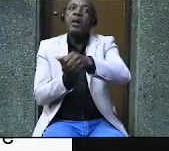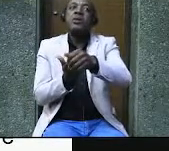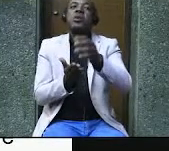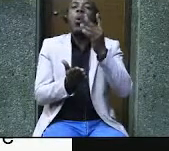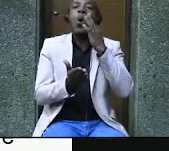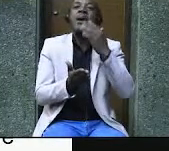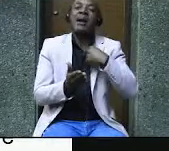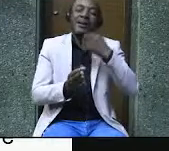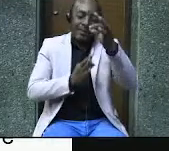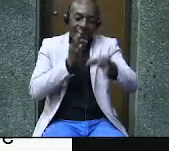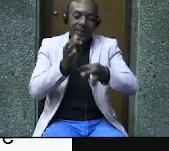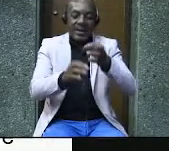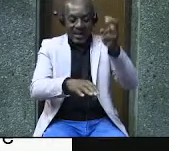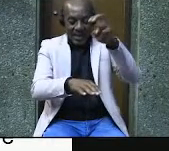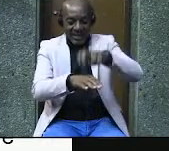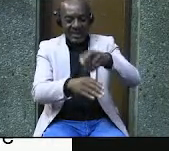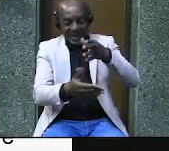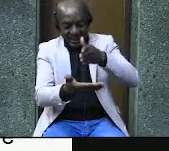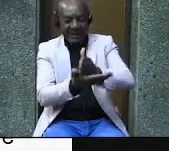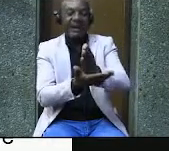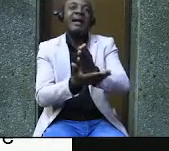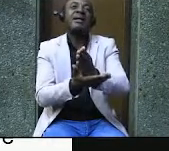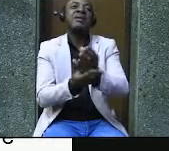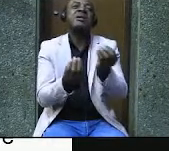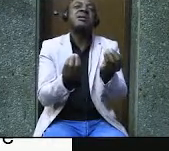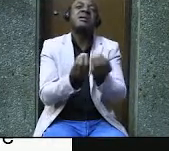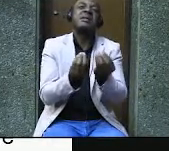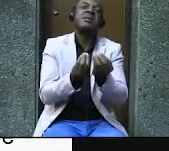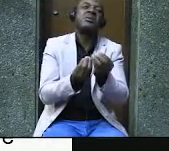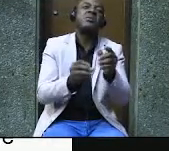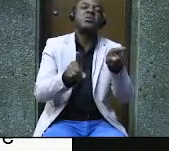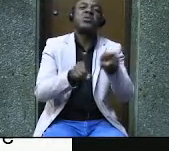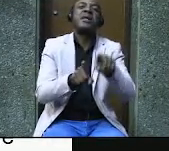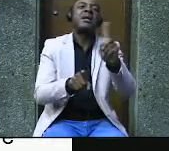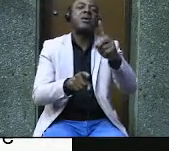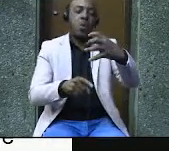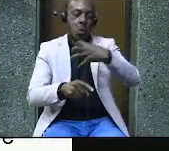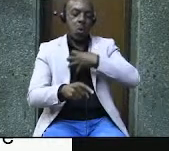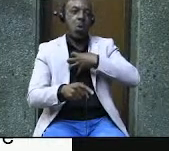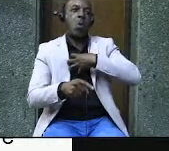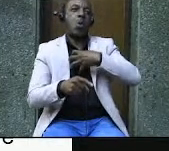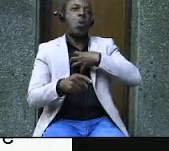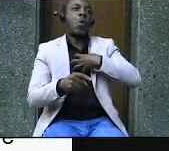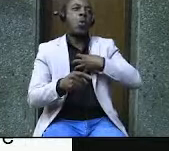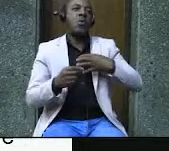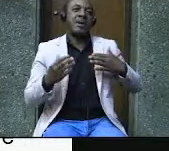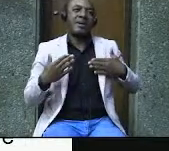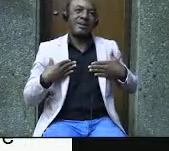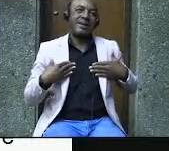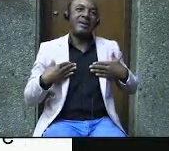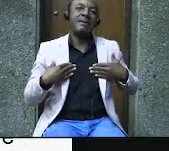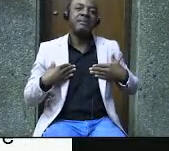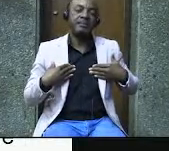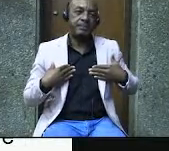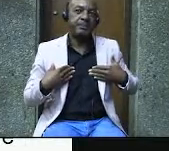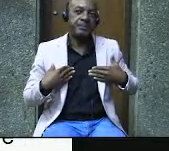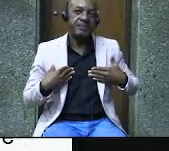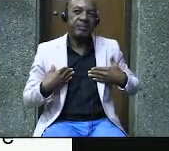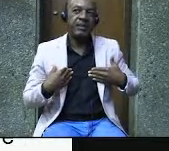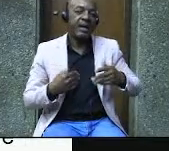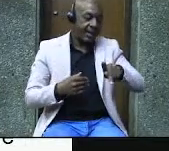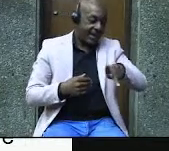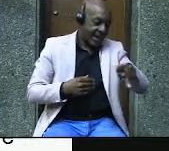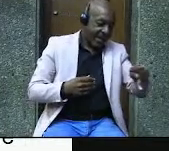the rights and interests, we're talking about things like ownership, servitudes, restitution claims, and